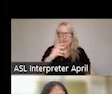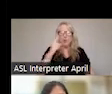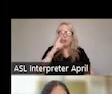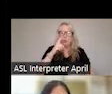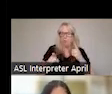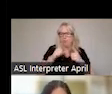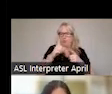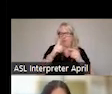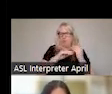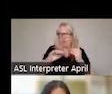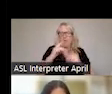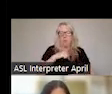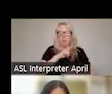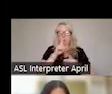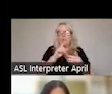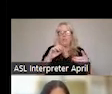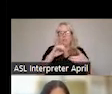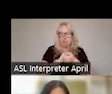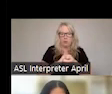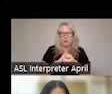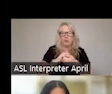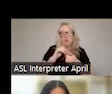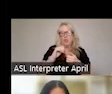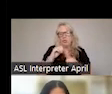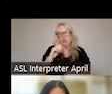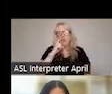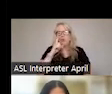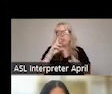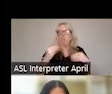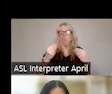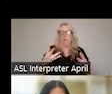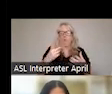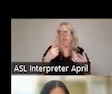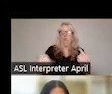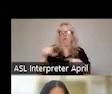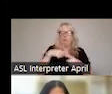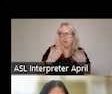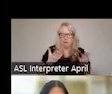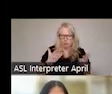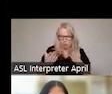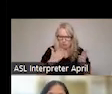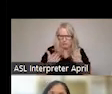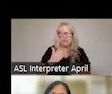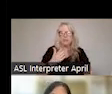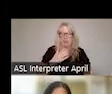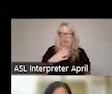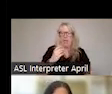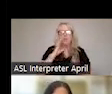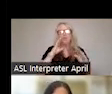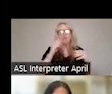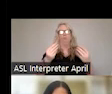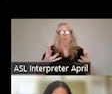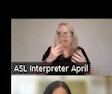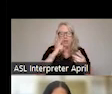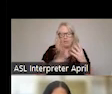and we partner with payers to essentially provide wraparound services and provide this digital peer